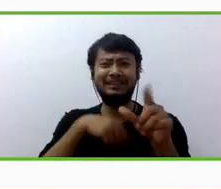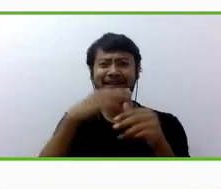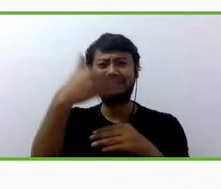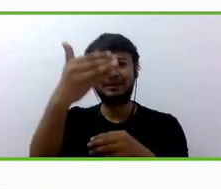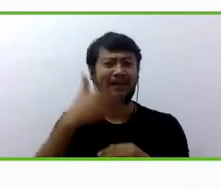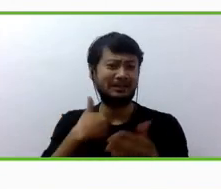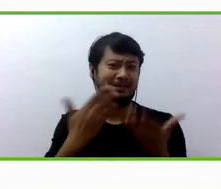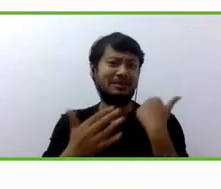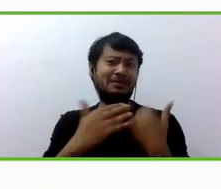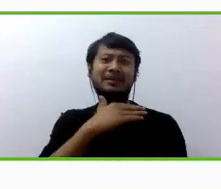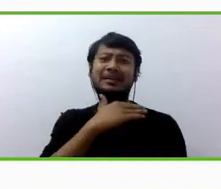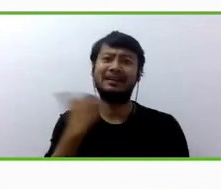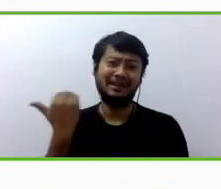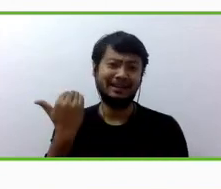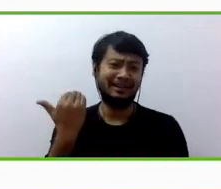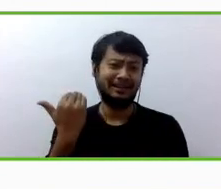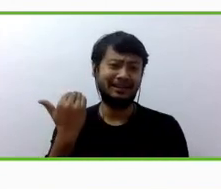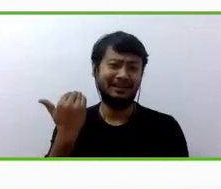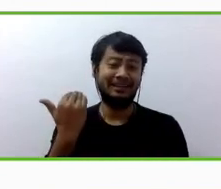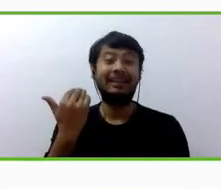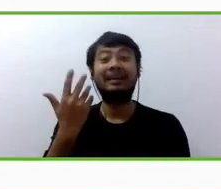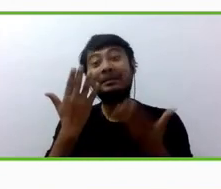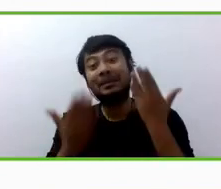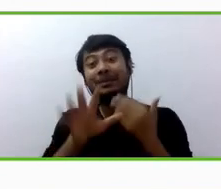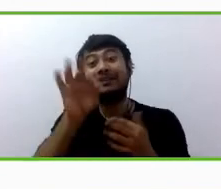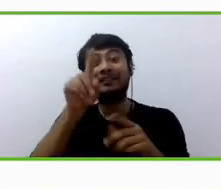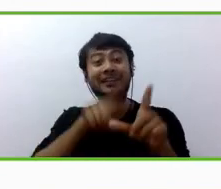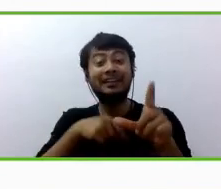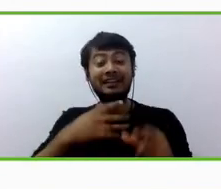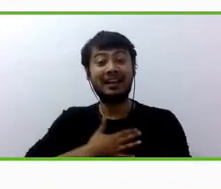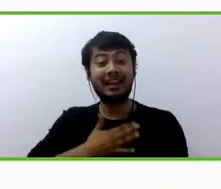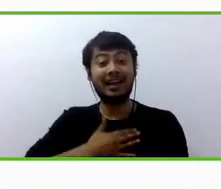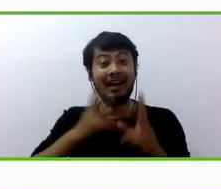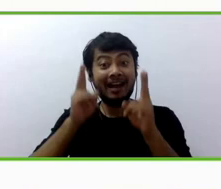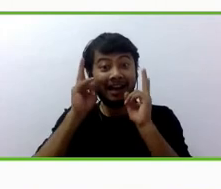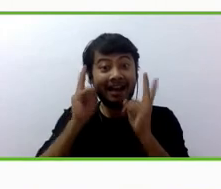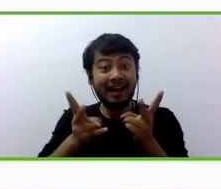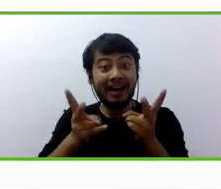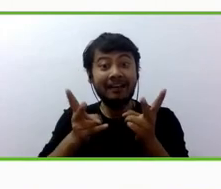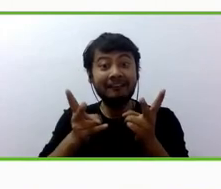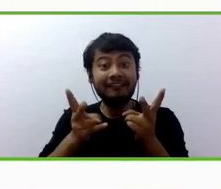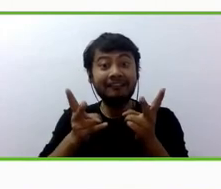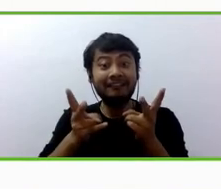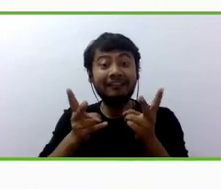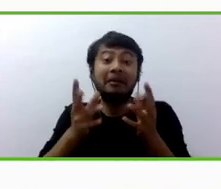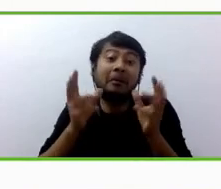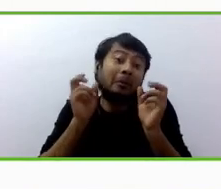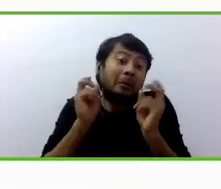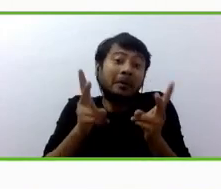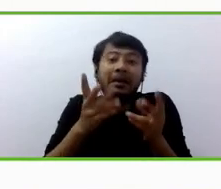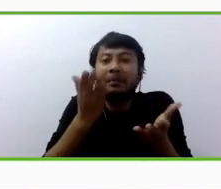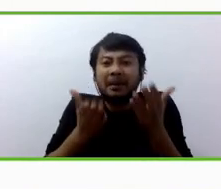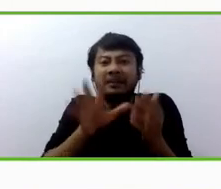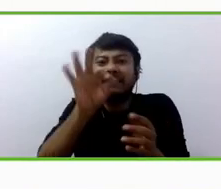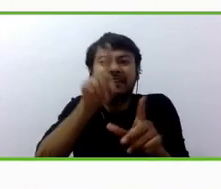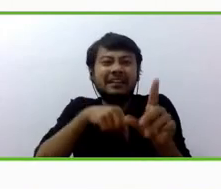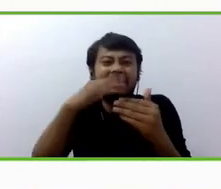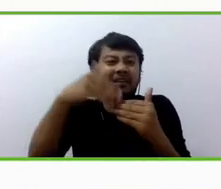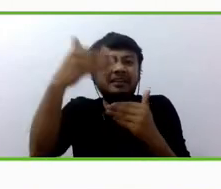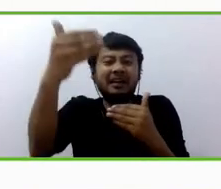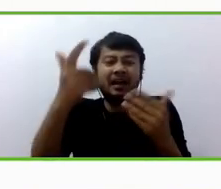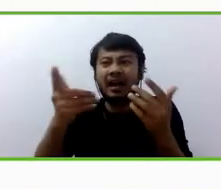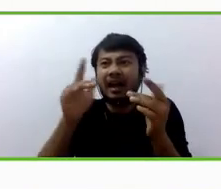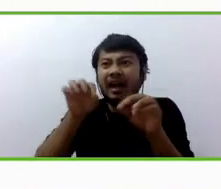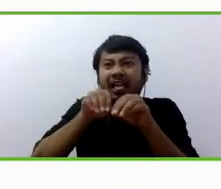years elapse. So if I'm wrong, I won't be embarrassed because I won't be around to suffer the consequences. I